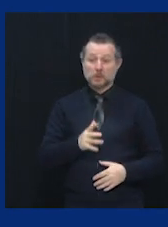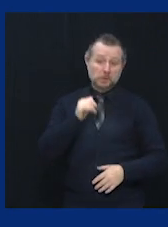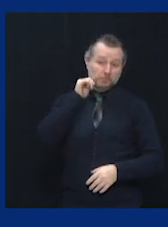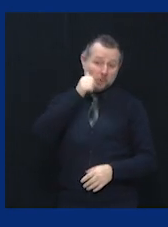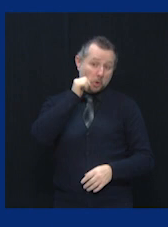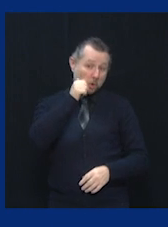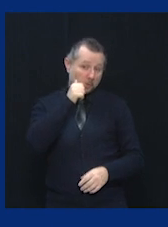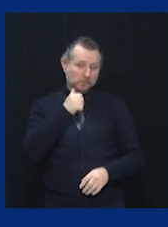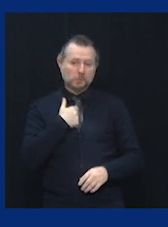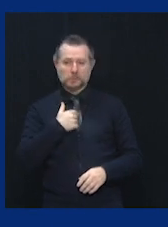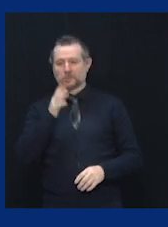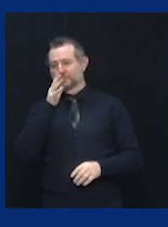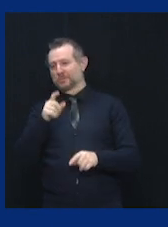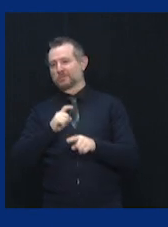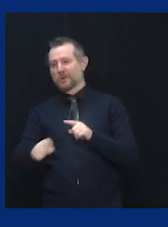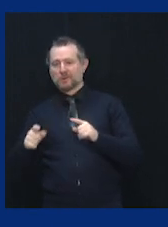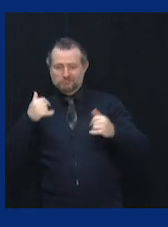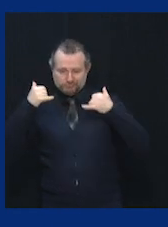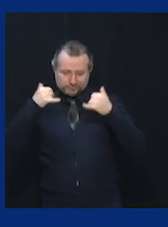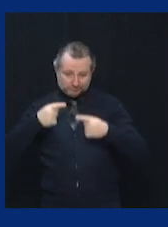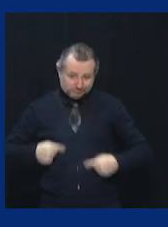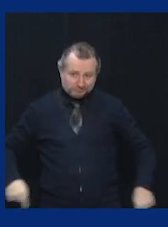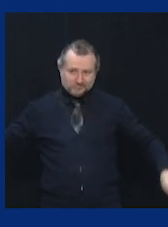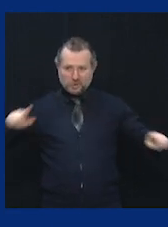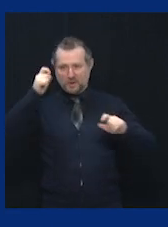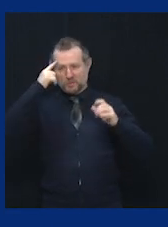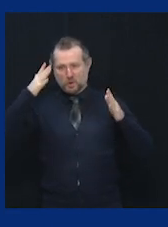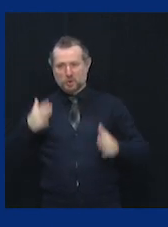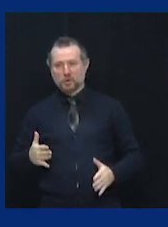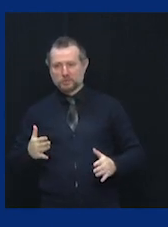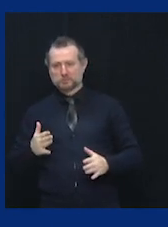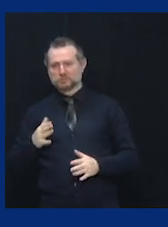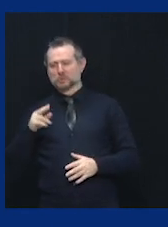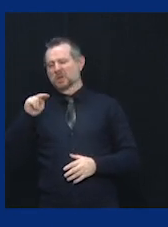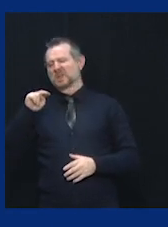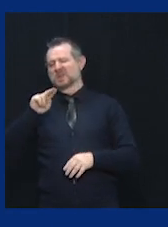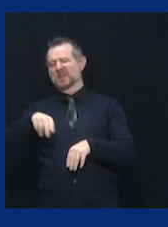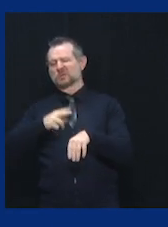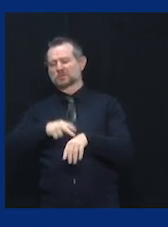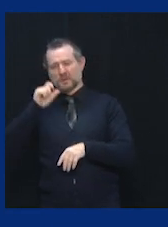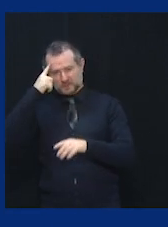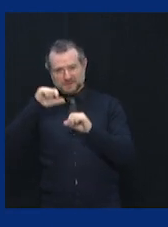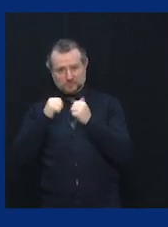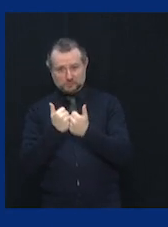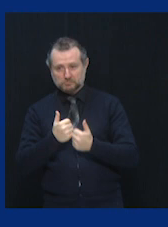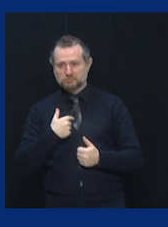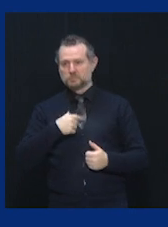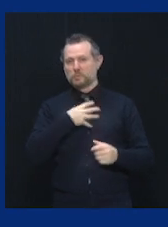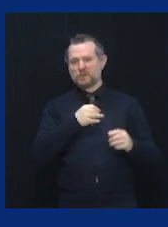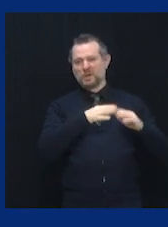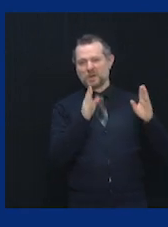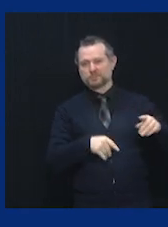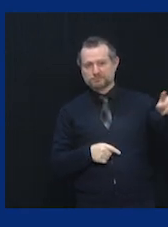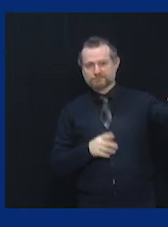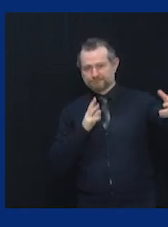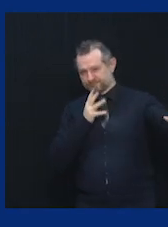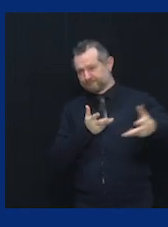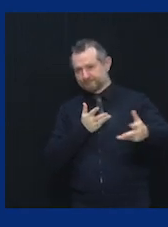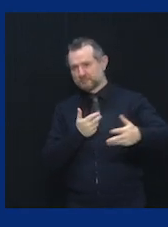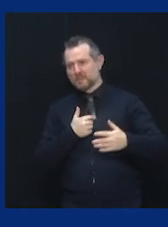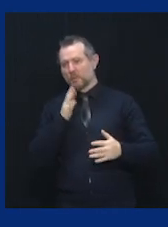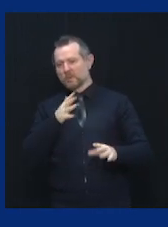governors, with people from the White House to talk about these issues, but we've already had many